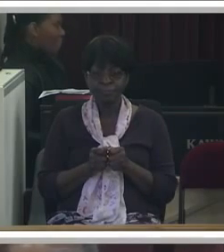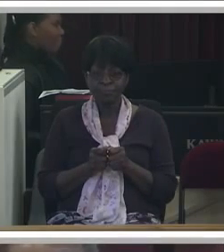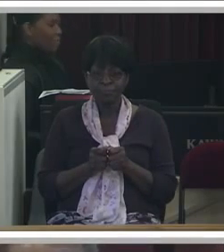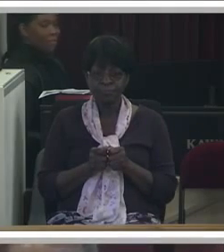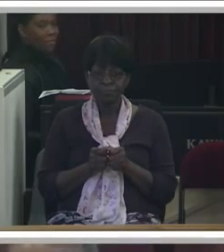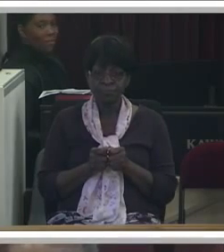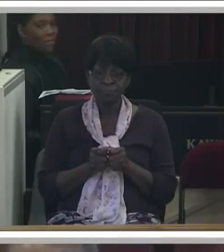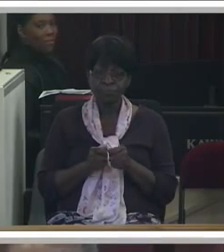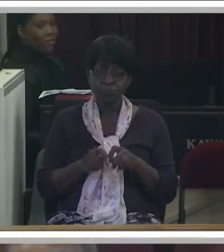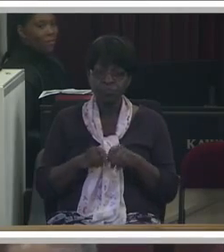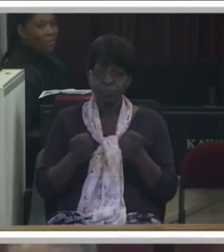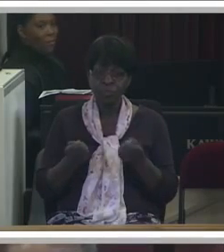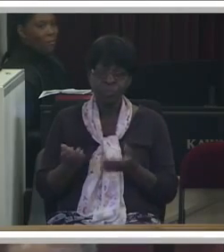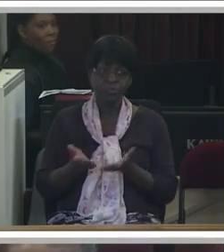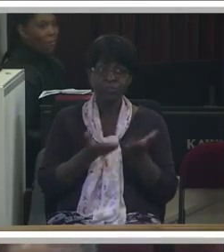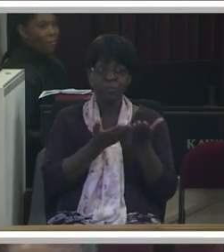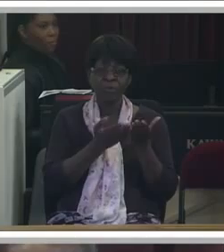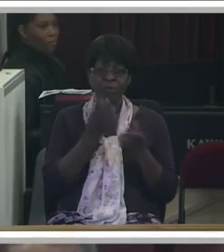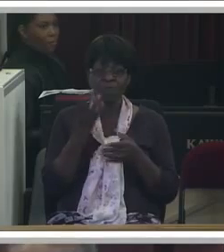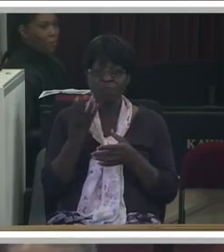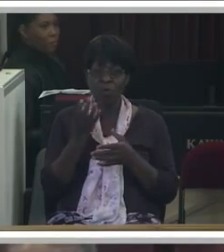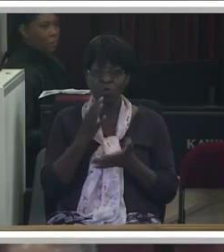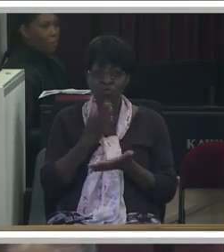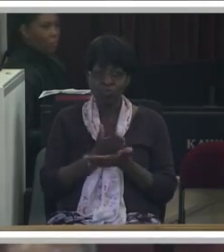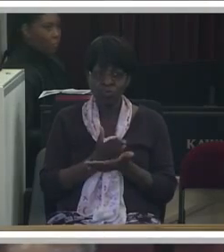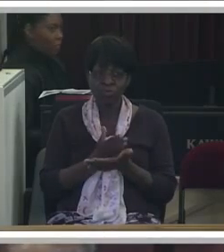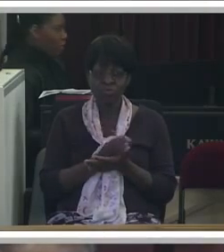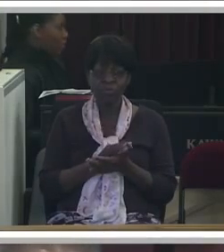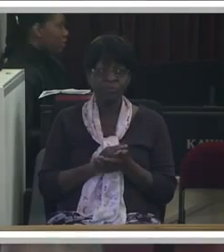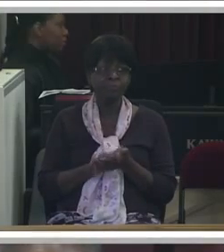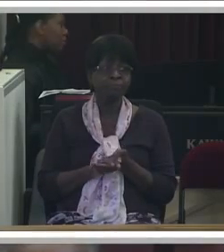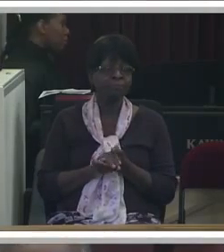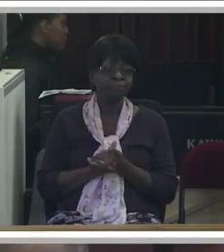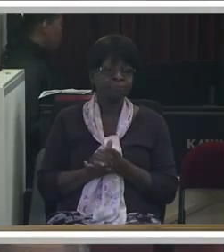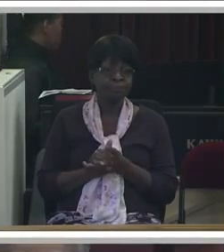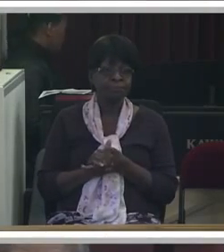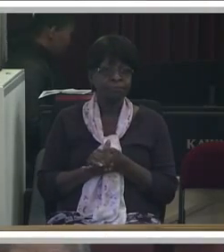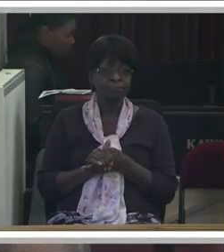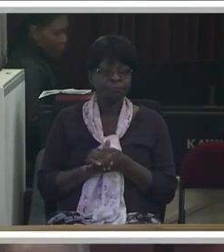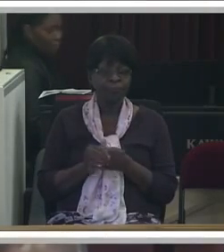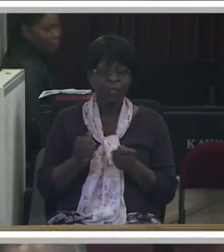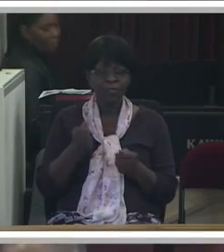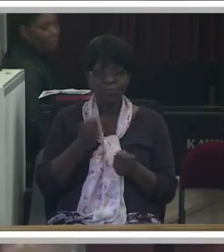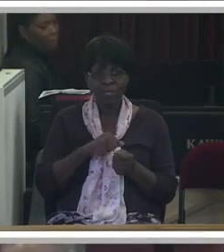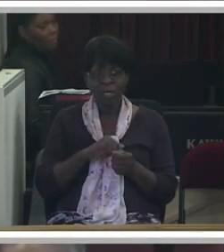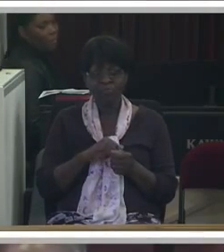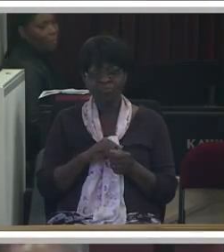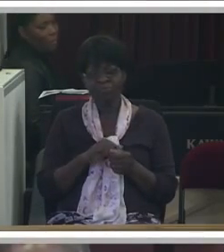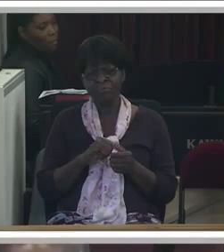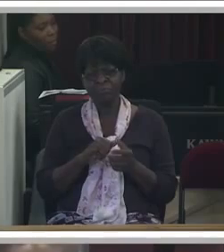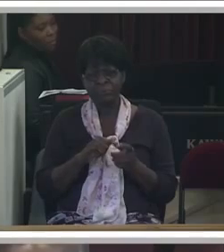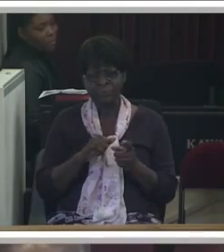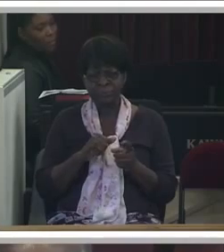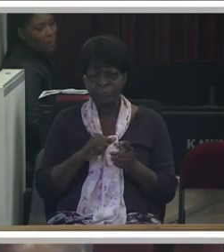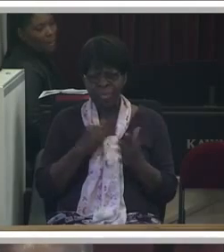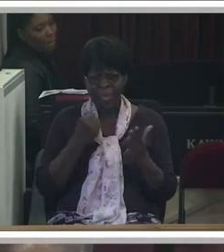Broken to represent four significant truths that should have tremendous impact on